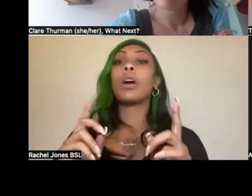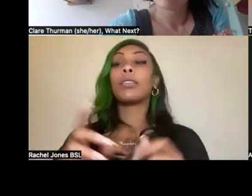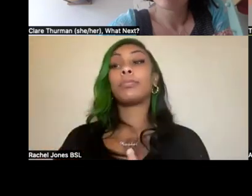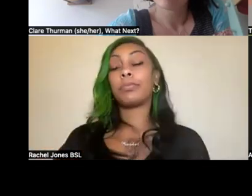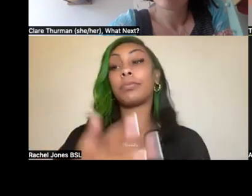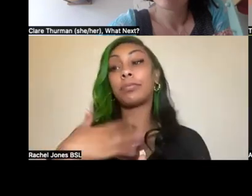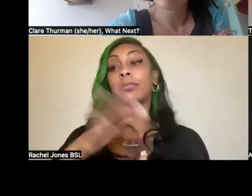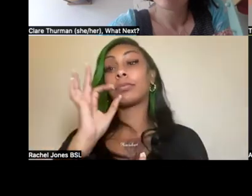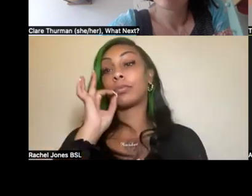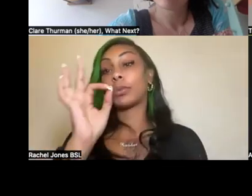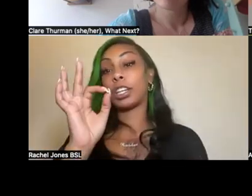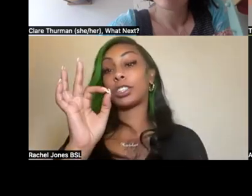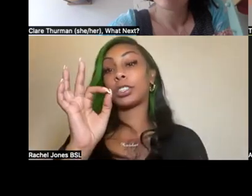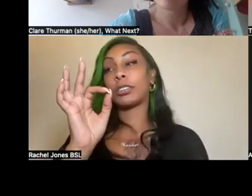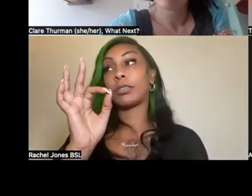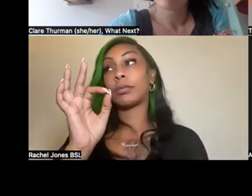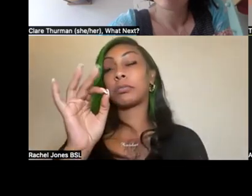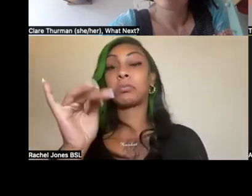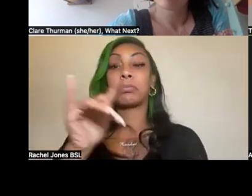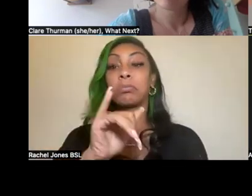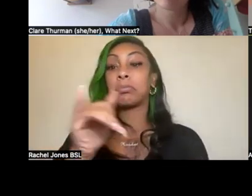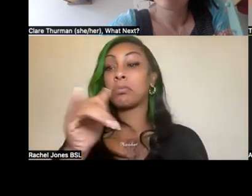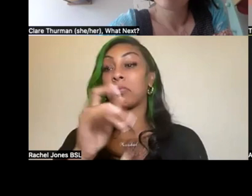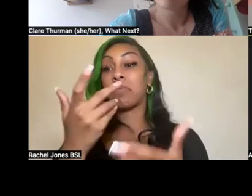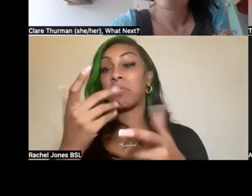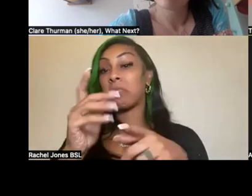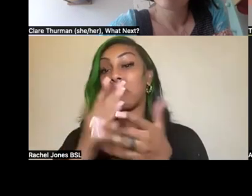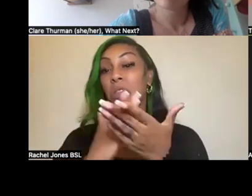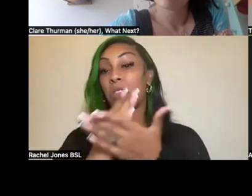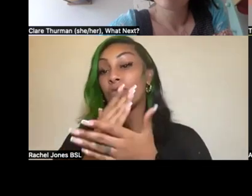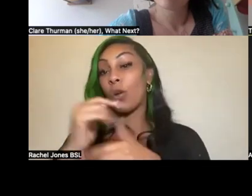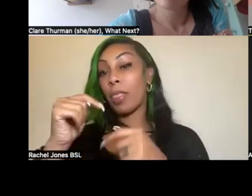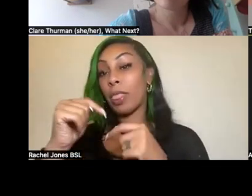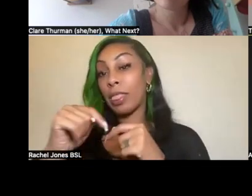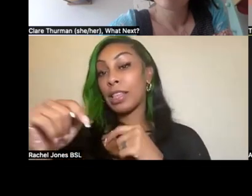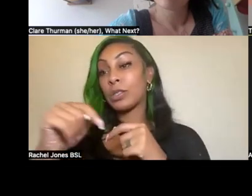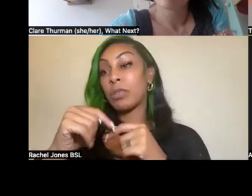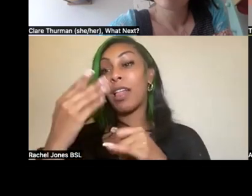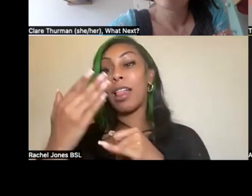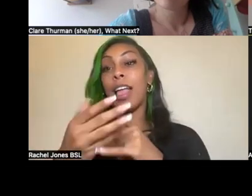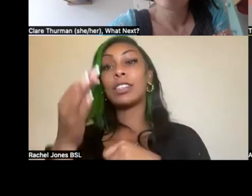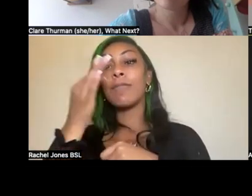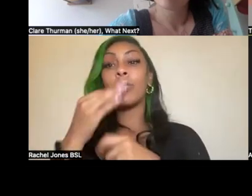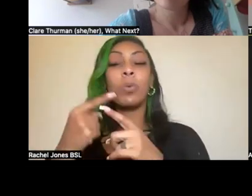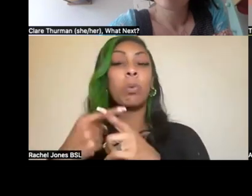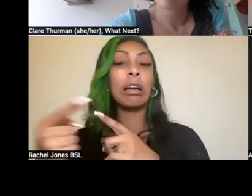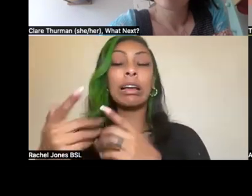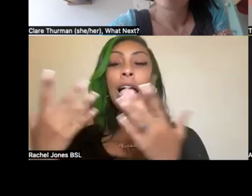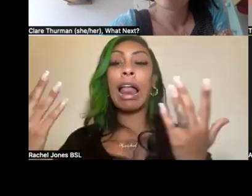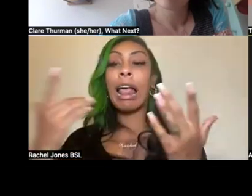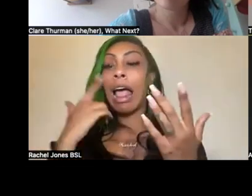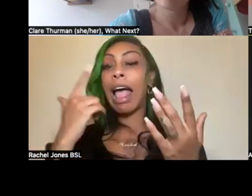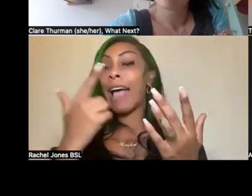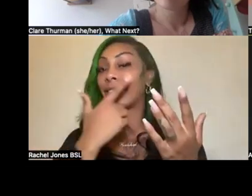really whether during the course of this week and the last few weeks, you've taken any evidence from